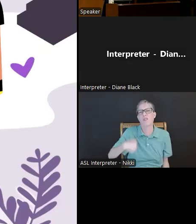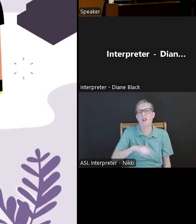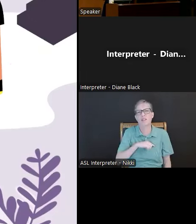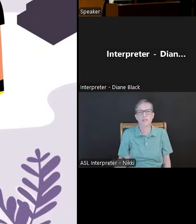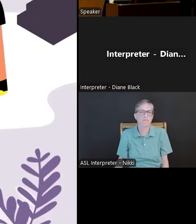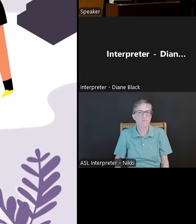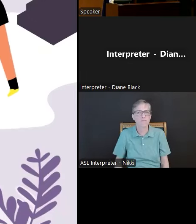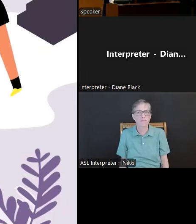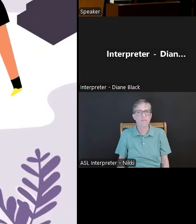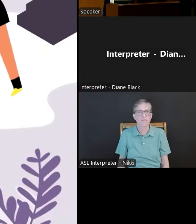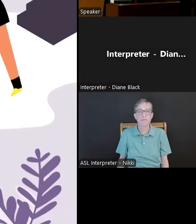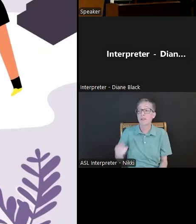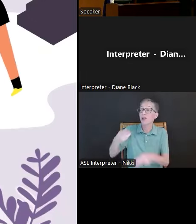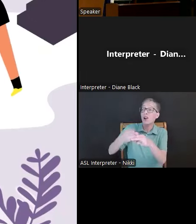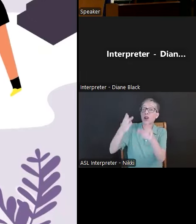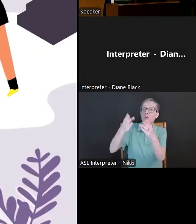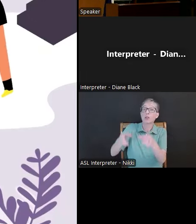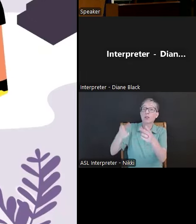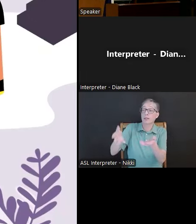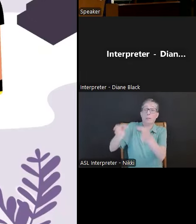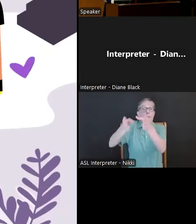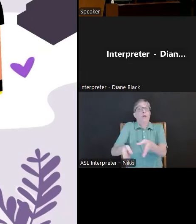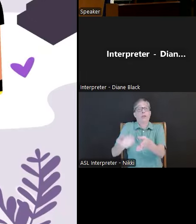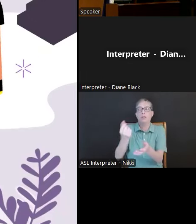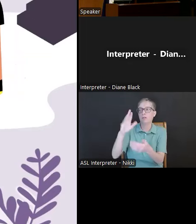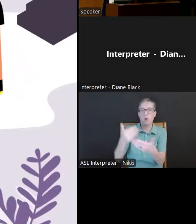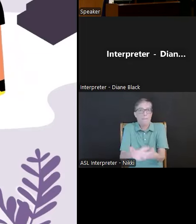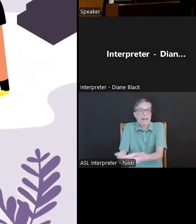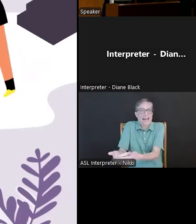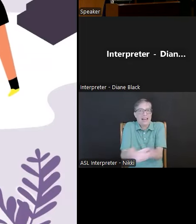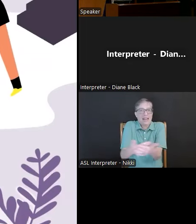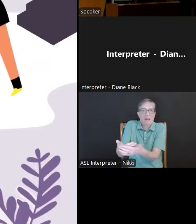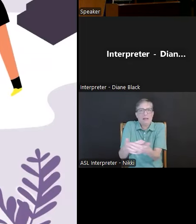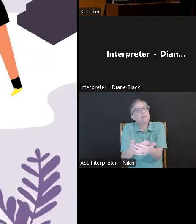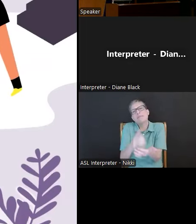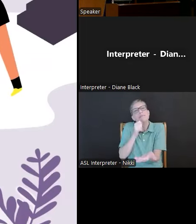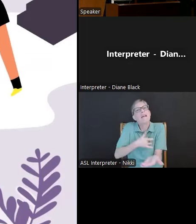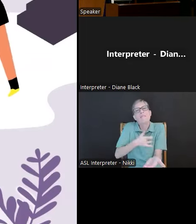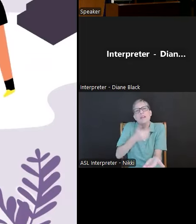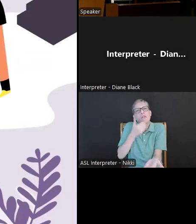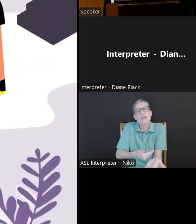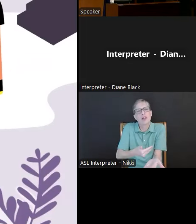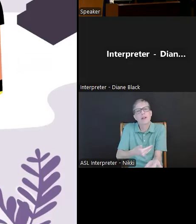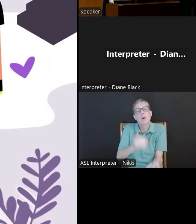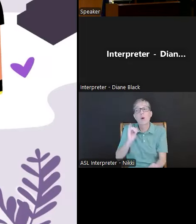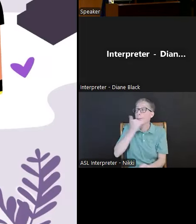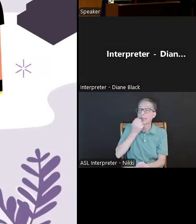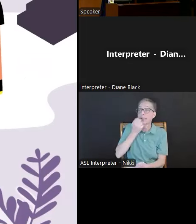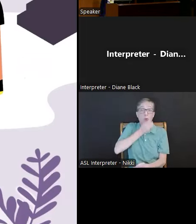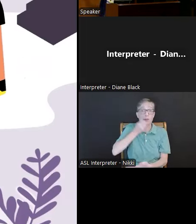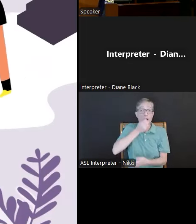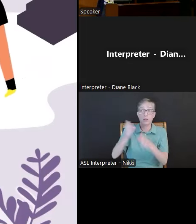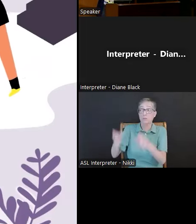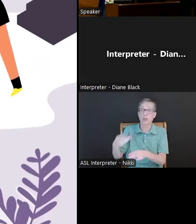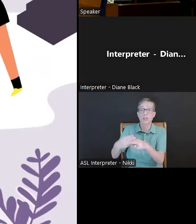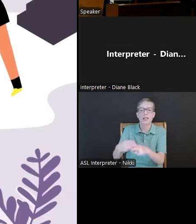somebody person or baby. We're dehumanizing. It doesn't feel good to mispronounce someone's name. So there's plenty of instances